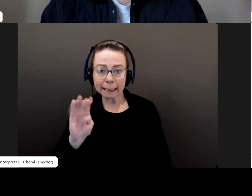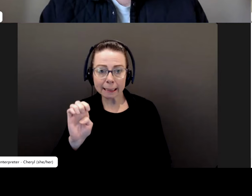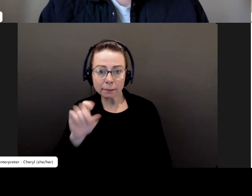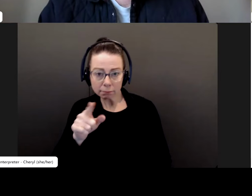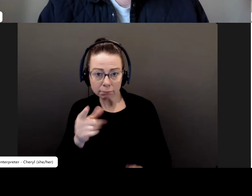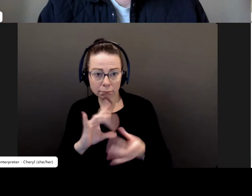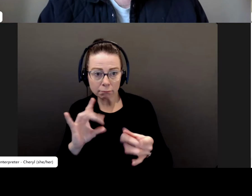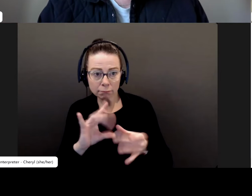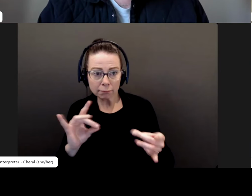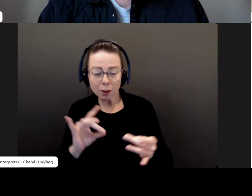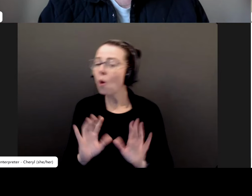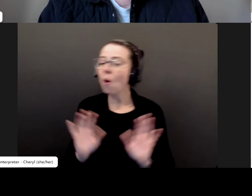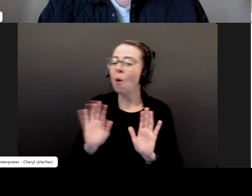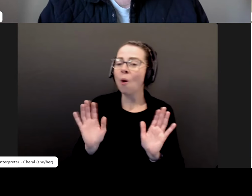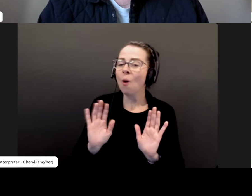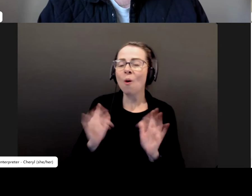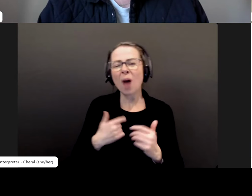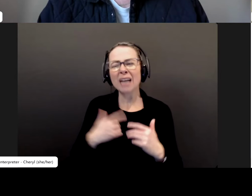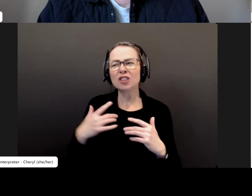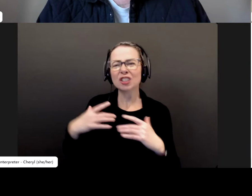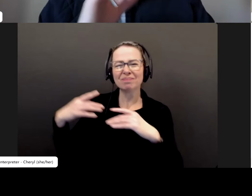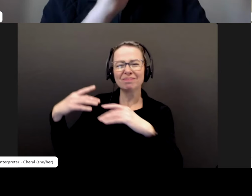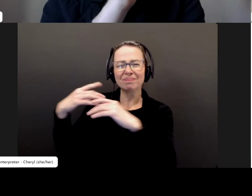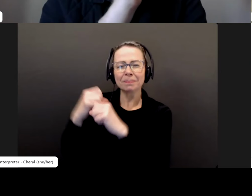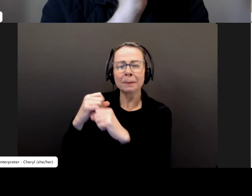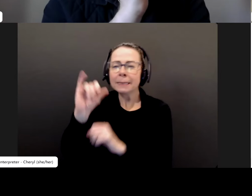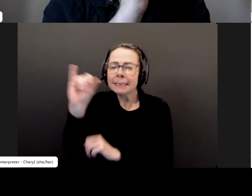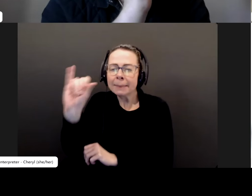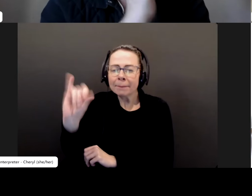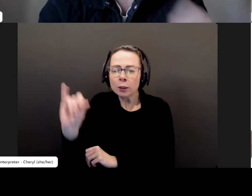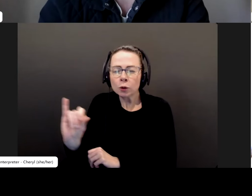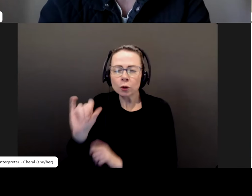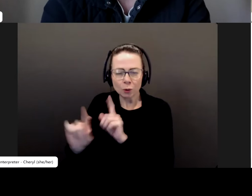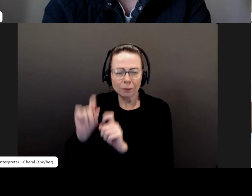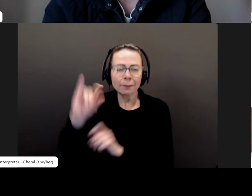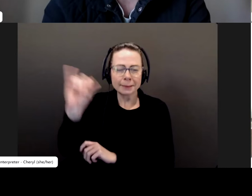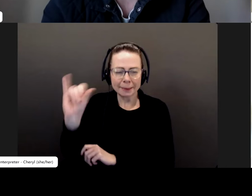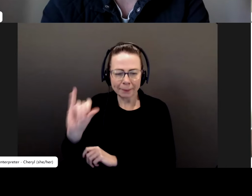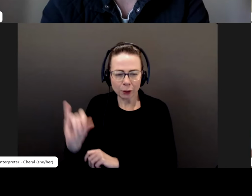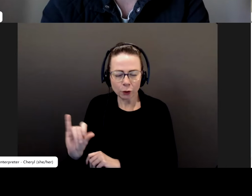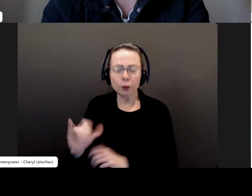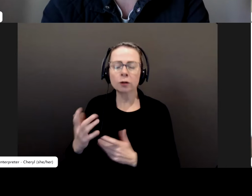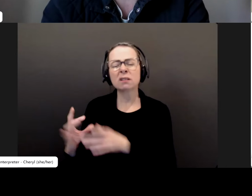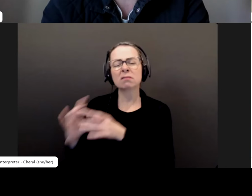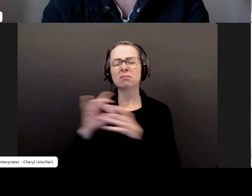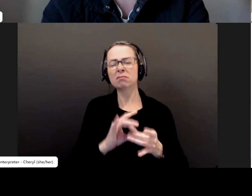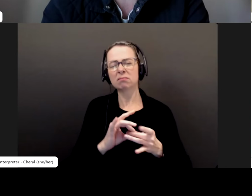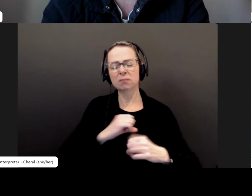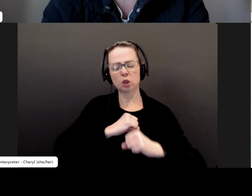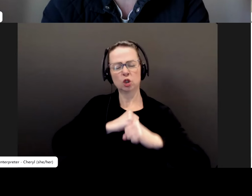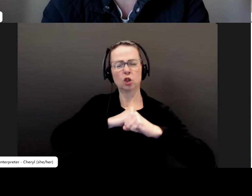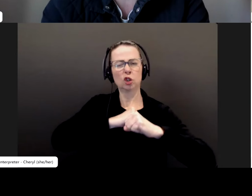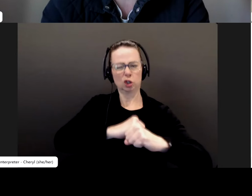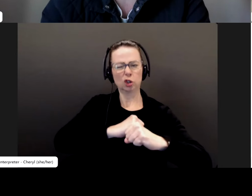summarize, because we have a lot of questions that are kind of echoing each other, a lot of them being about kind of like the bigger question of security, because as I think